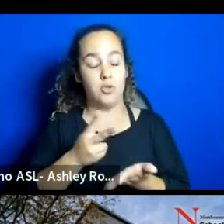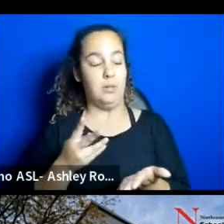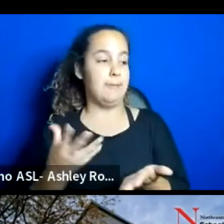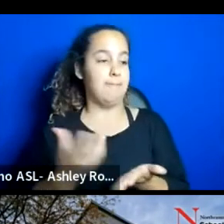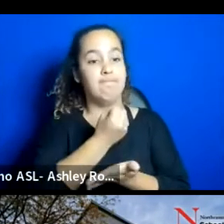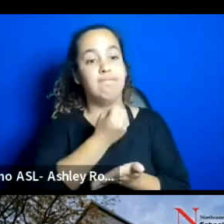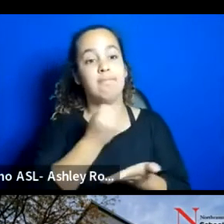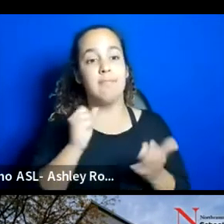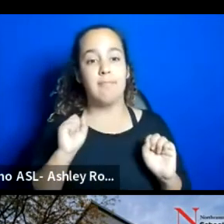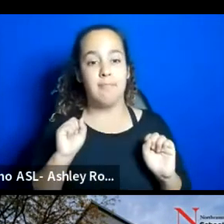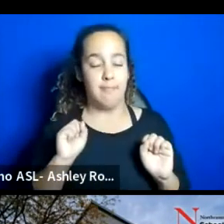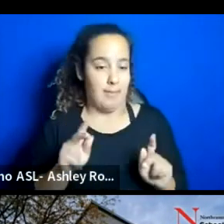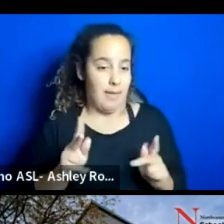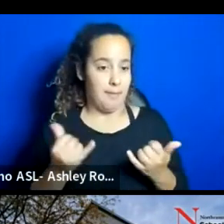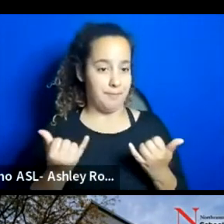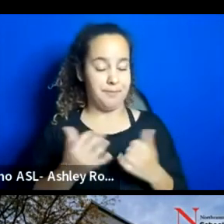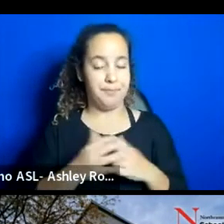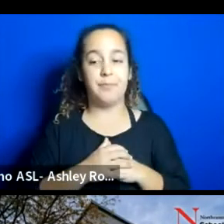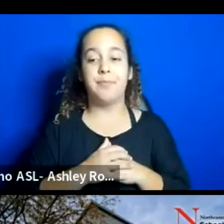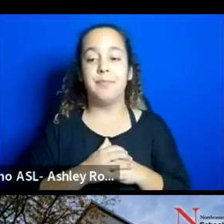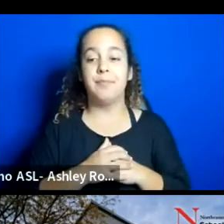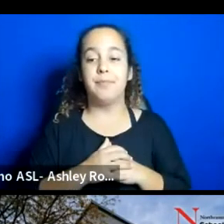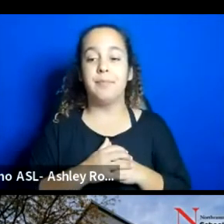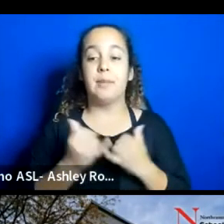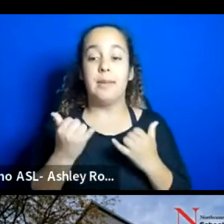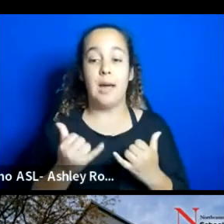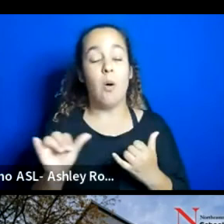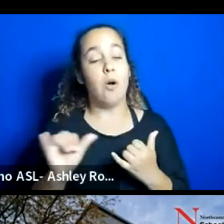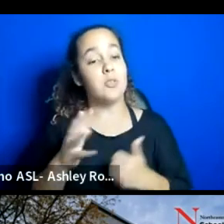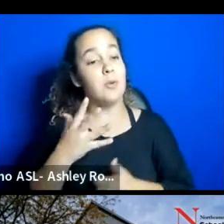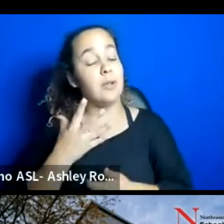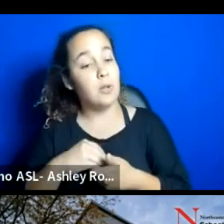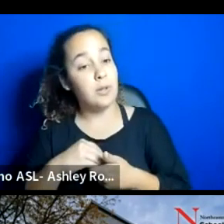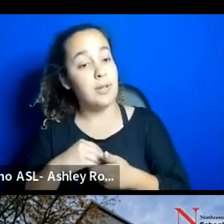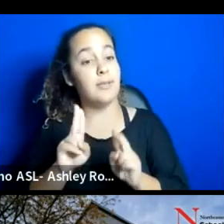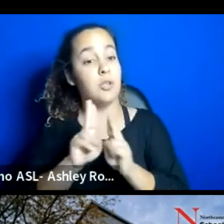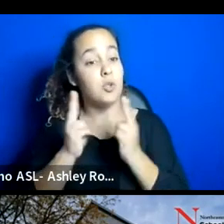resources, including the unions that represent